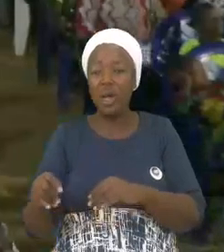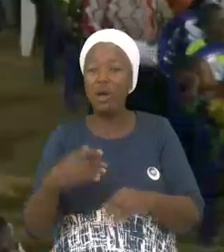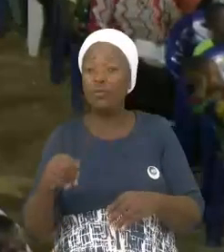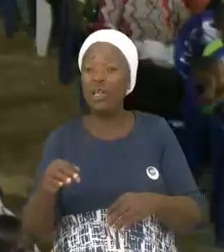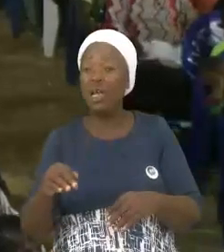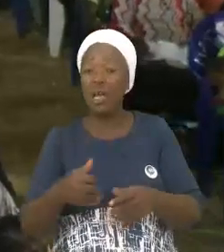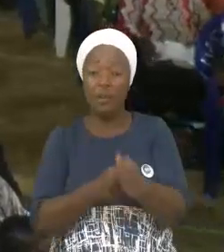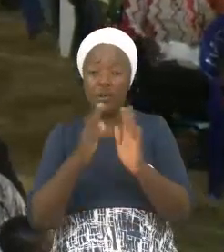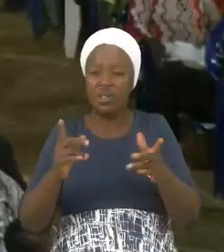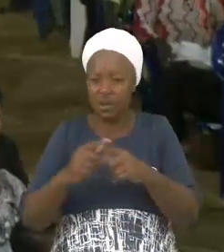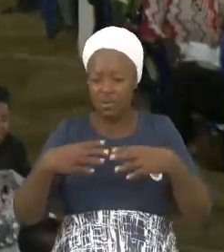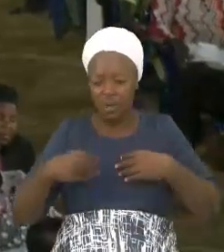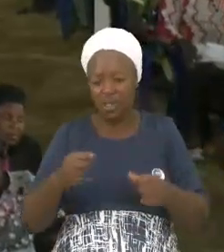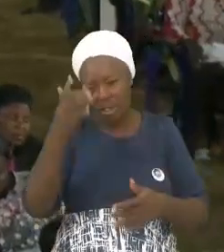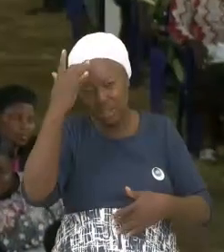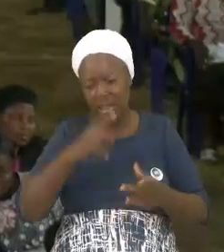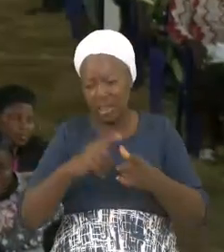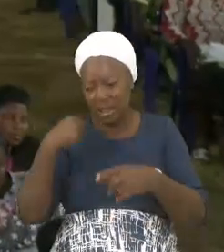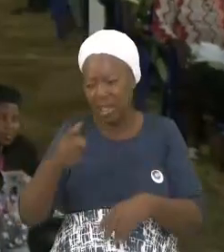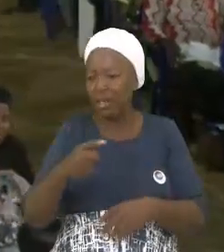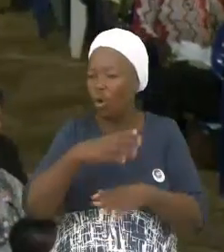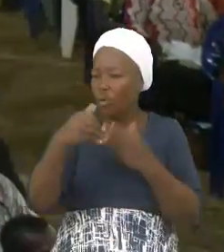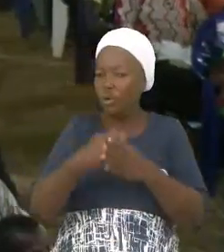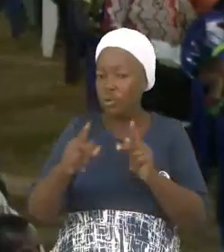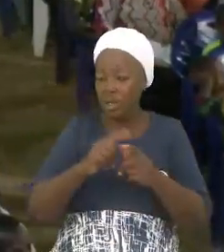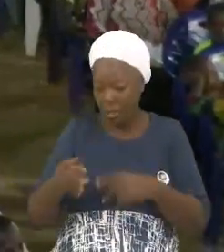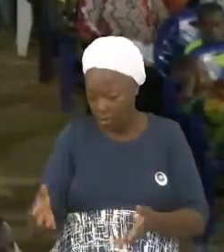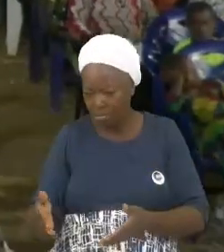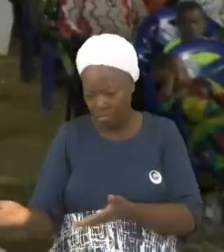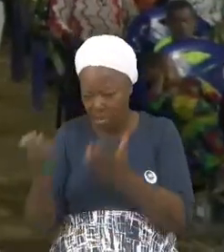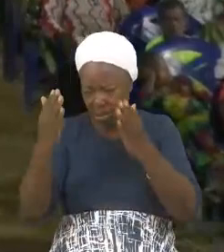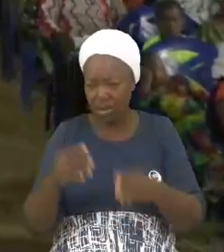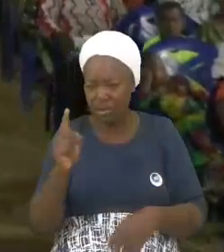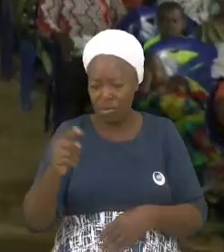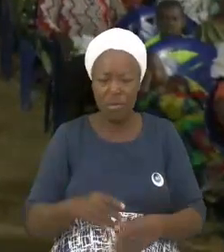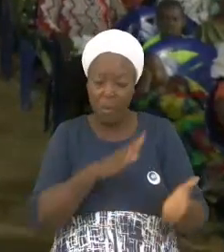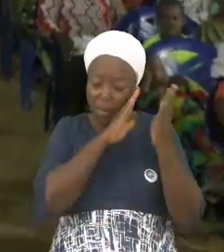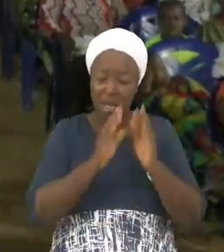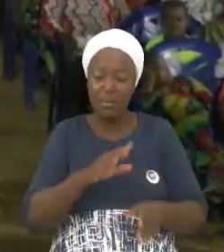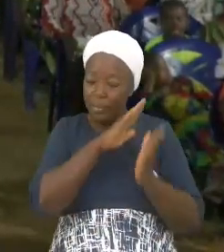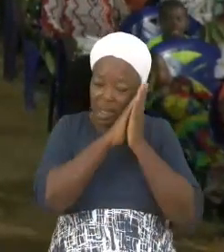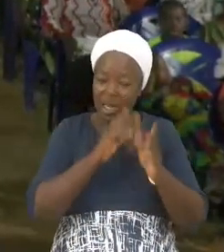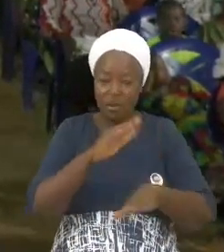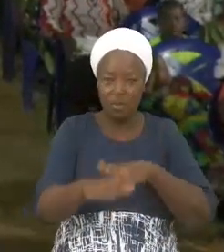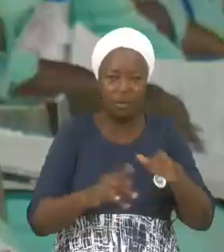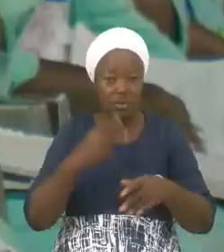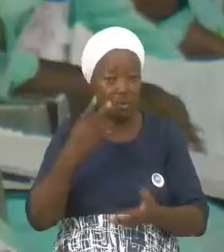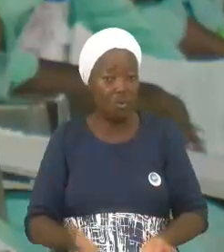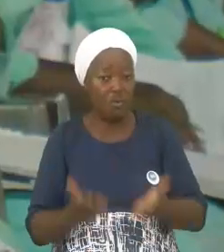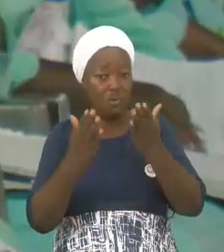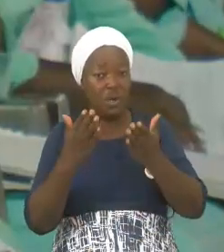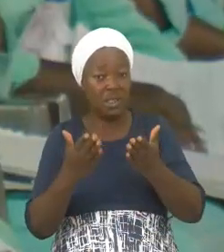then you'll tell them, yes, take up your bed and walk. You're going to raise the dead. You'll come to that Dorcas and you'll